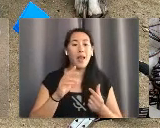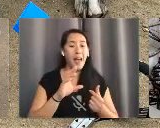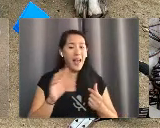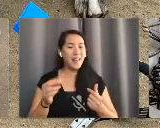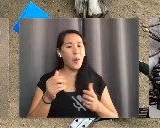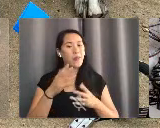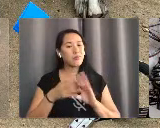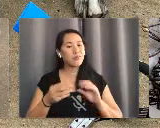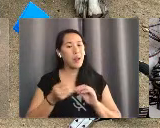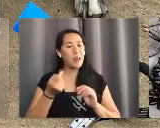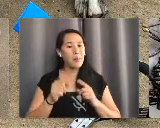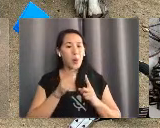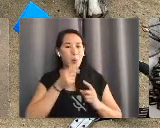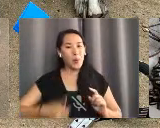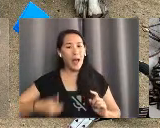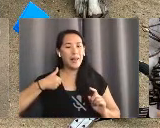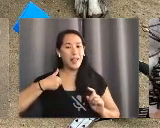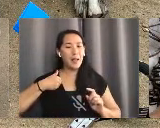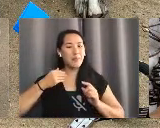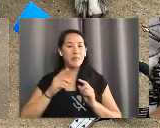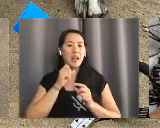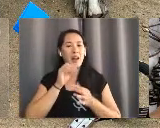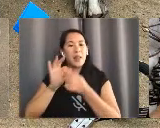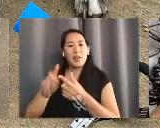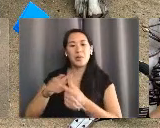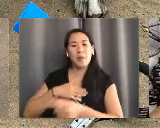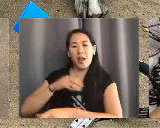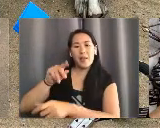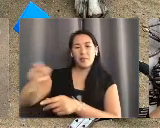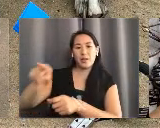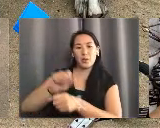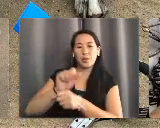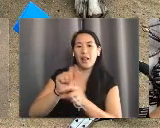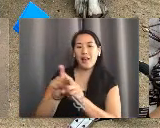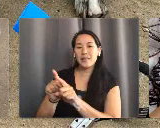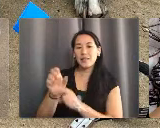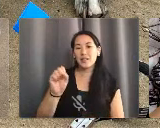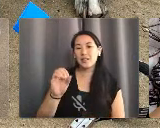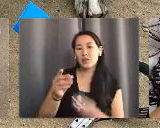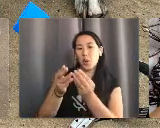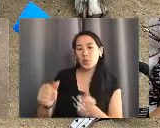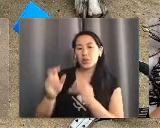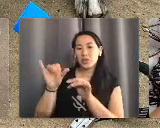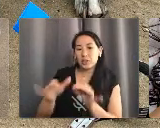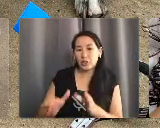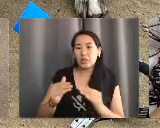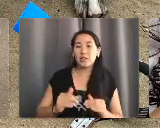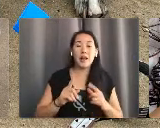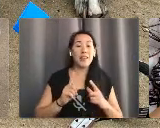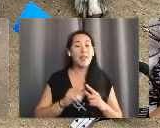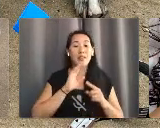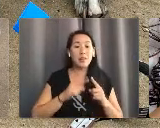with you a little bit about who I am outside of my professional life as a solutions engineer, and then start to share, my work history and